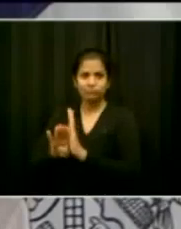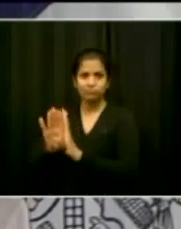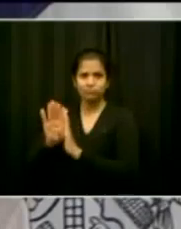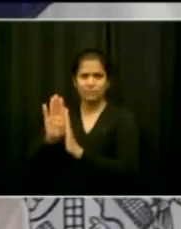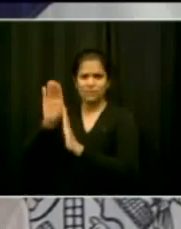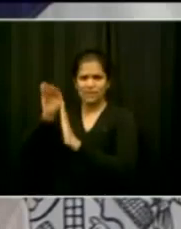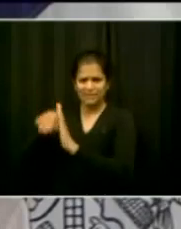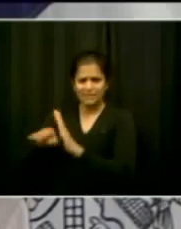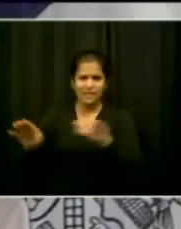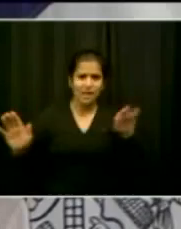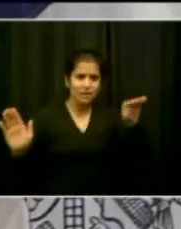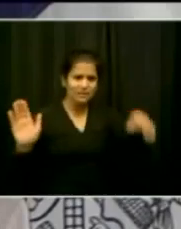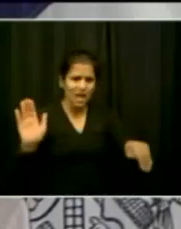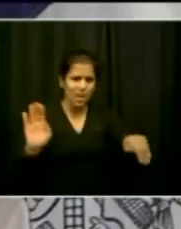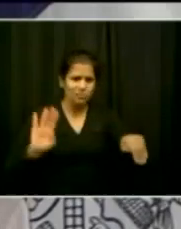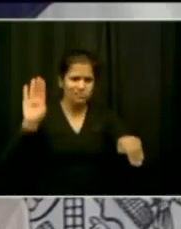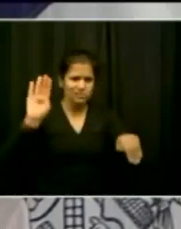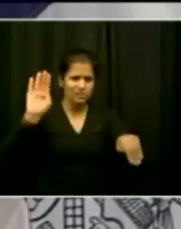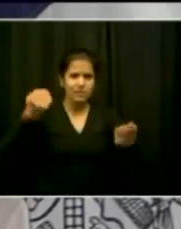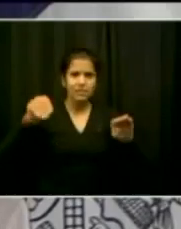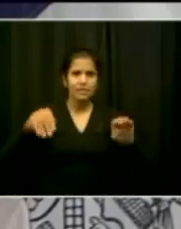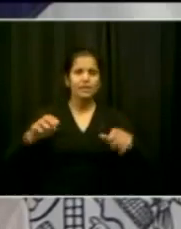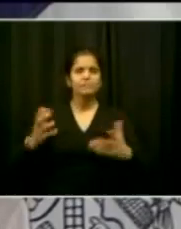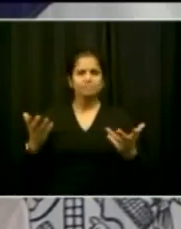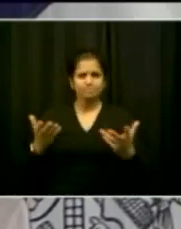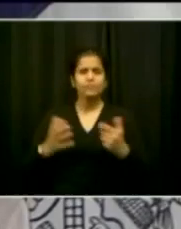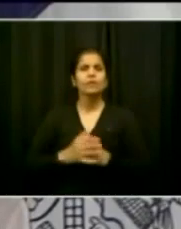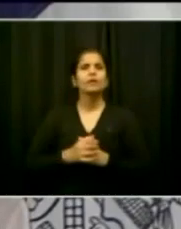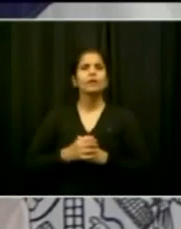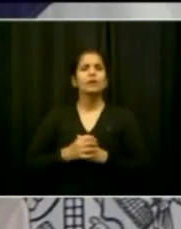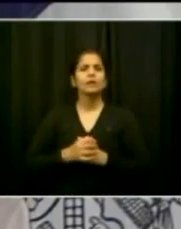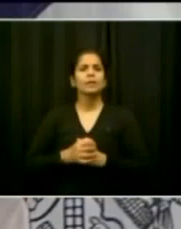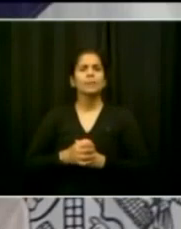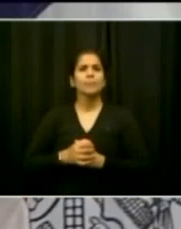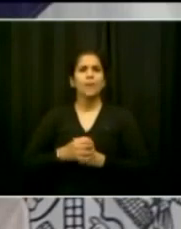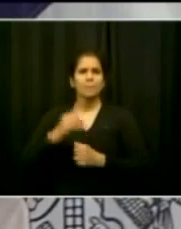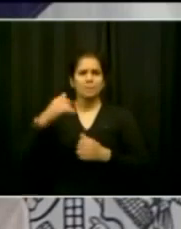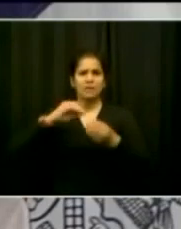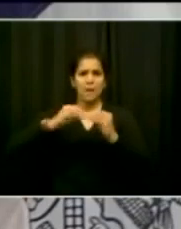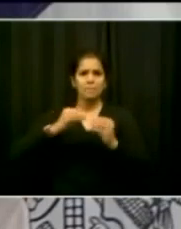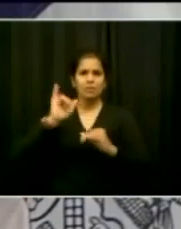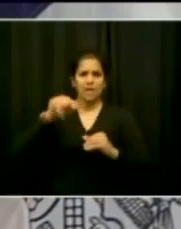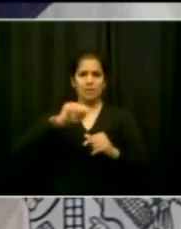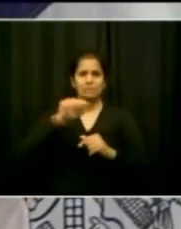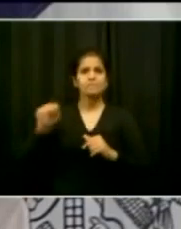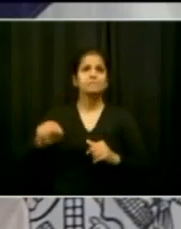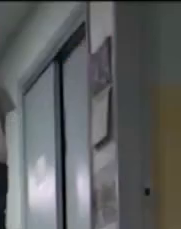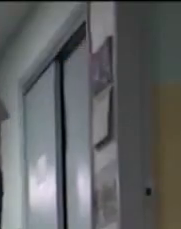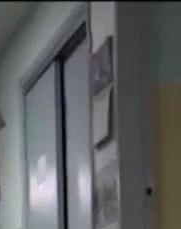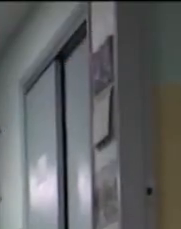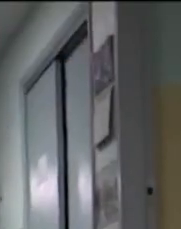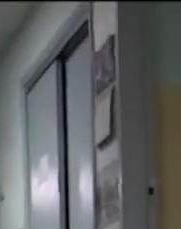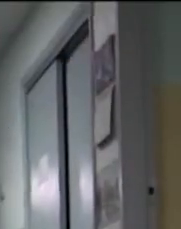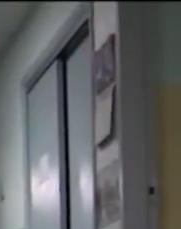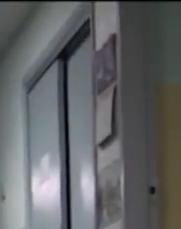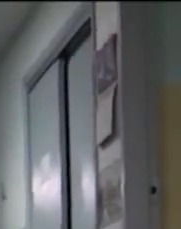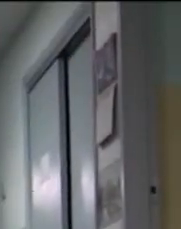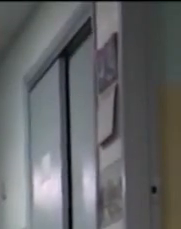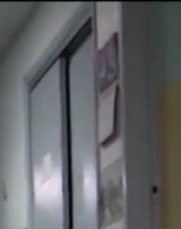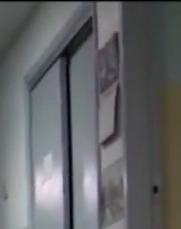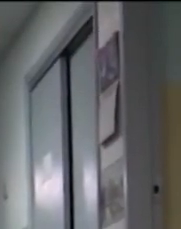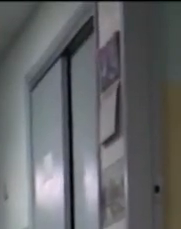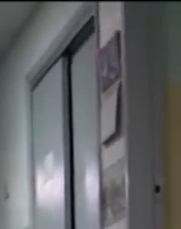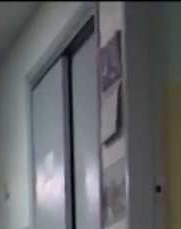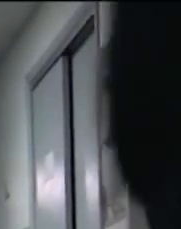it's quite clear at this point that this second wave, unfortunately, is right upon us. A grim reality with